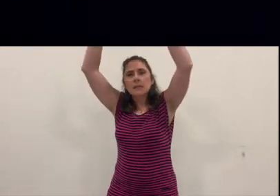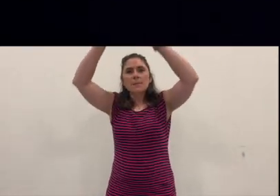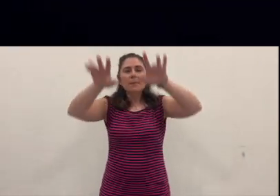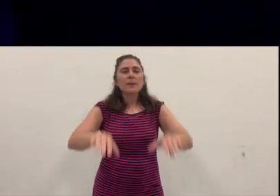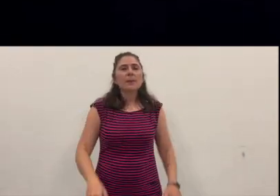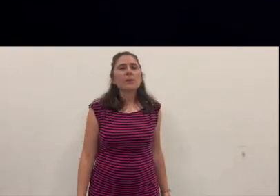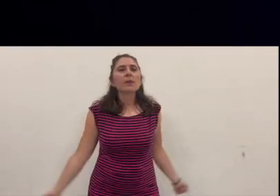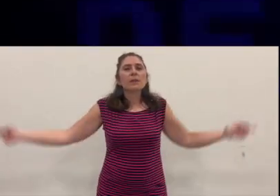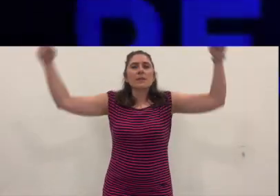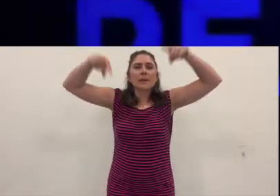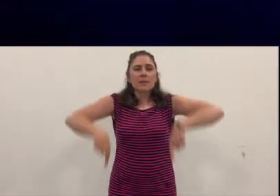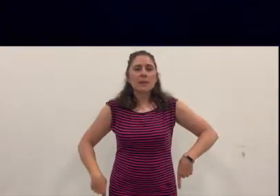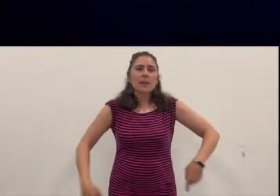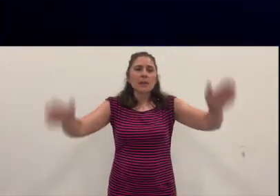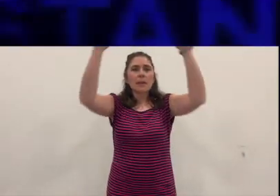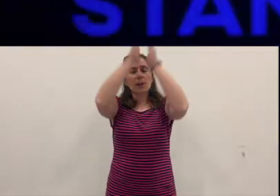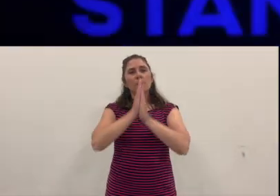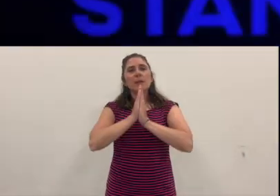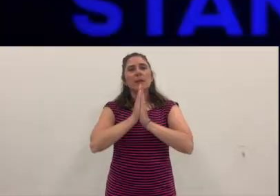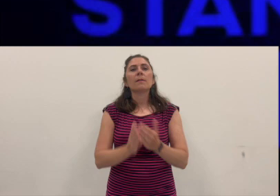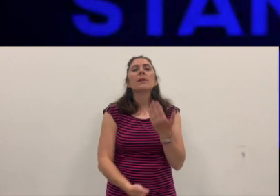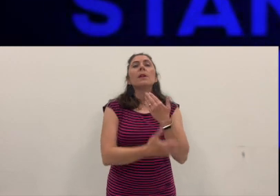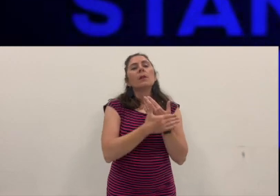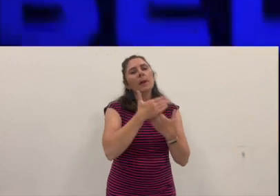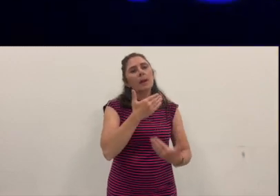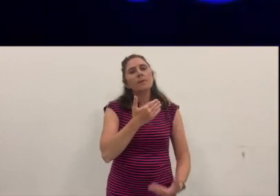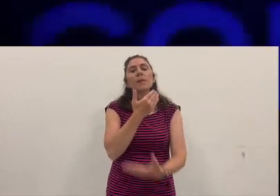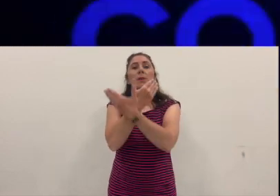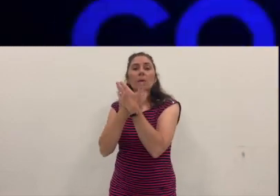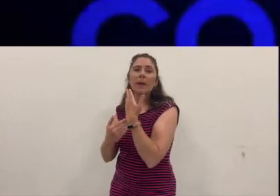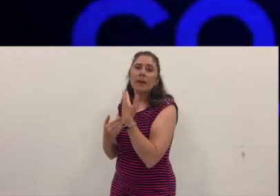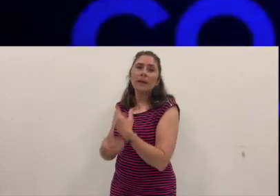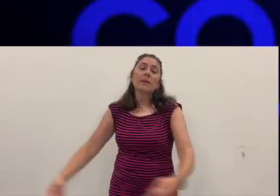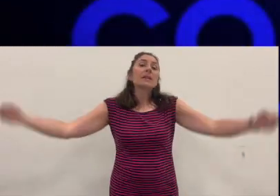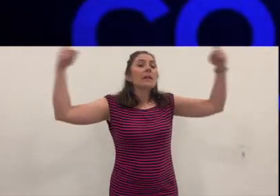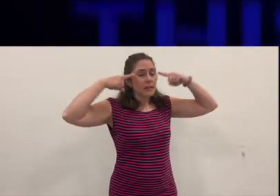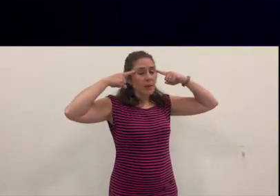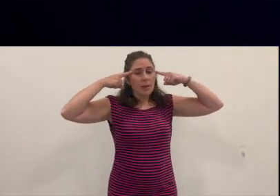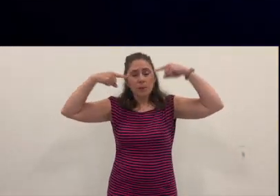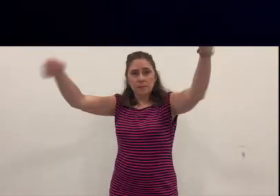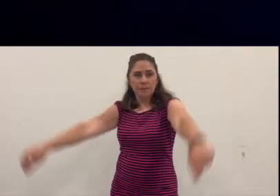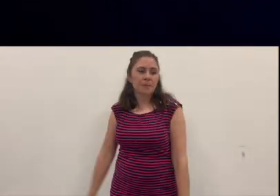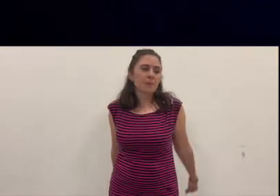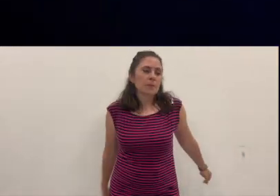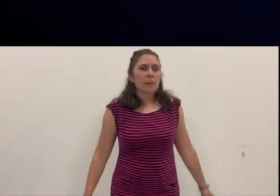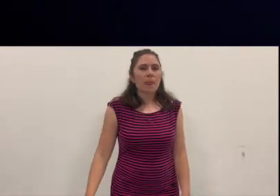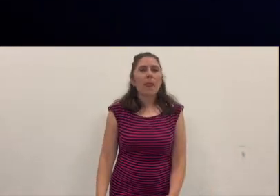And there's at least a million reasons I'm still standing here believing. You're my comfort, you're my healing. This I